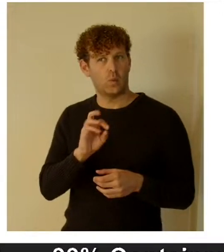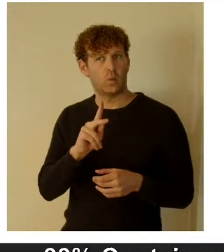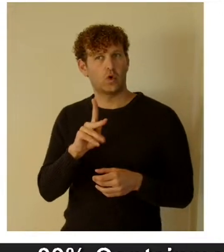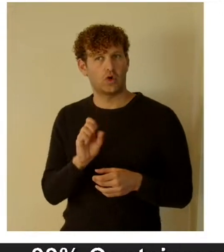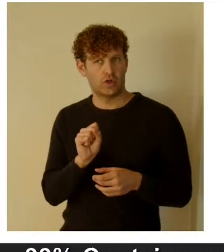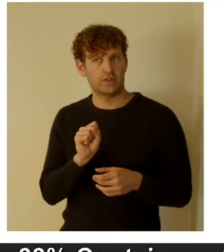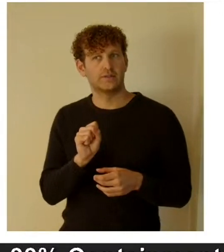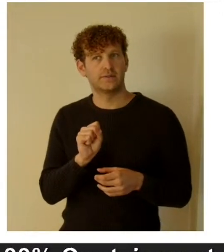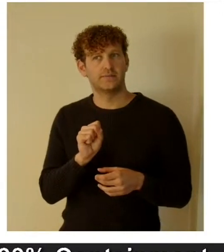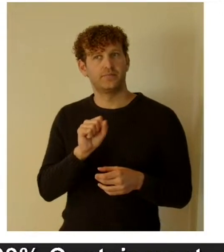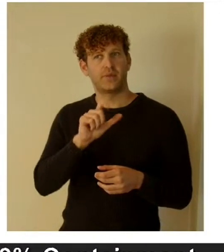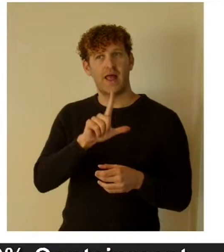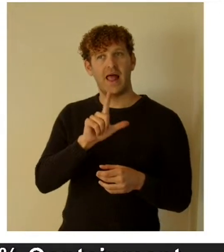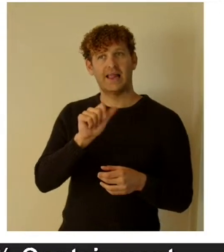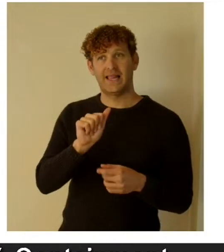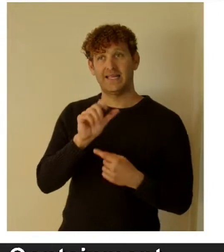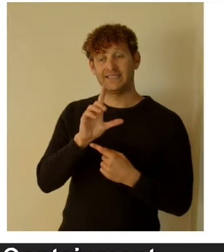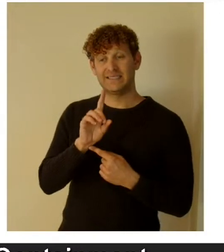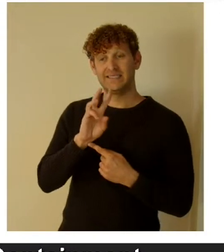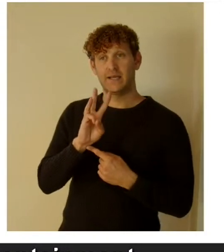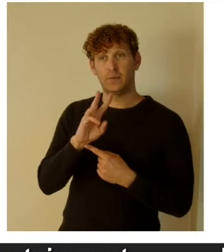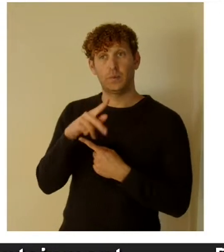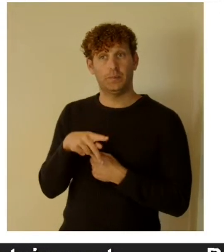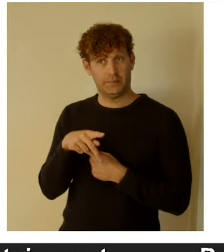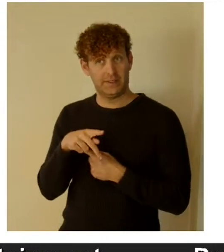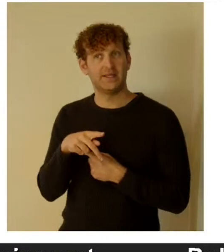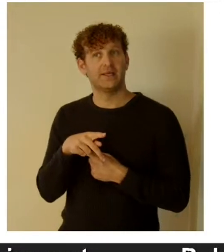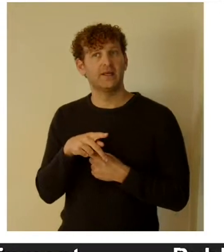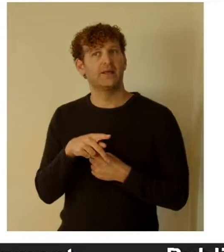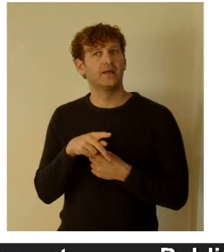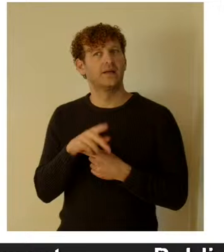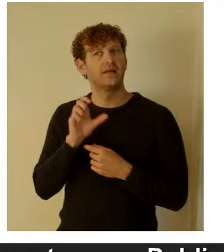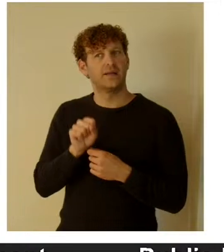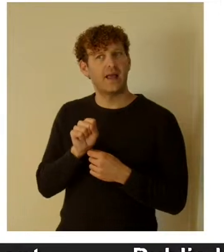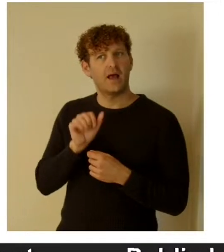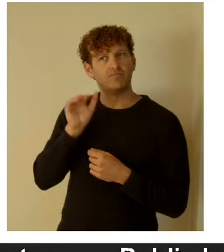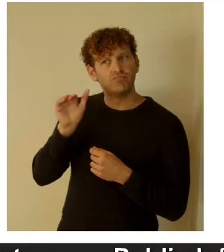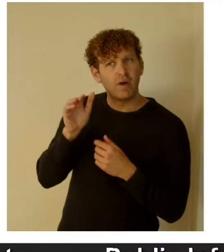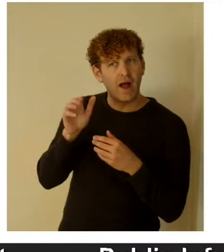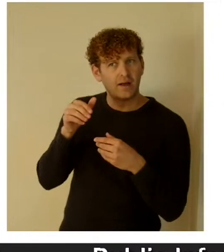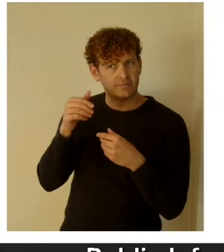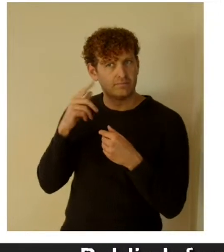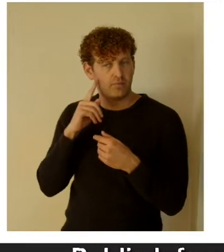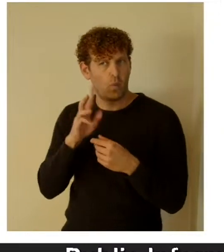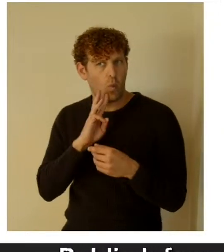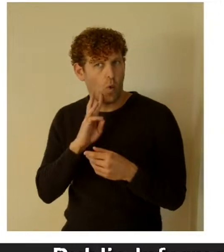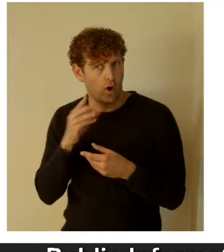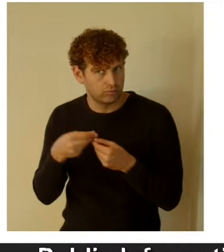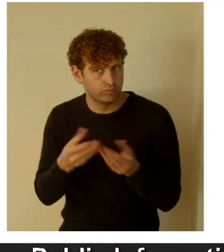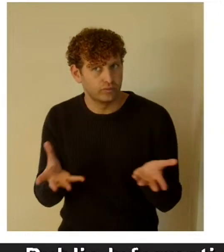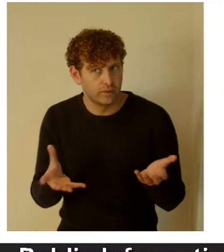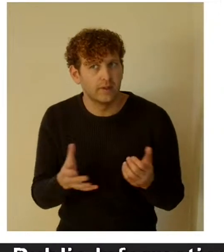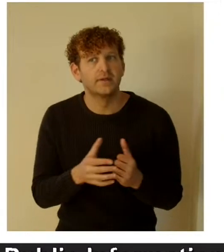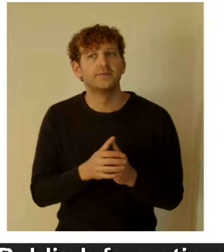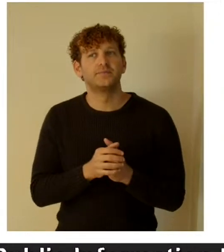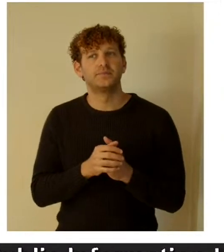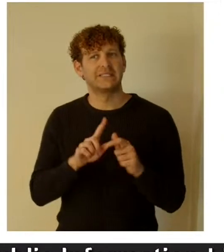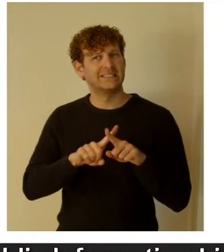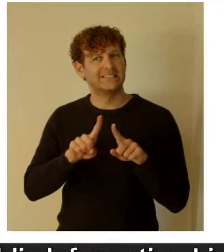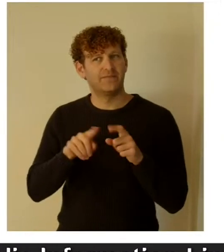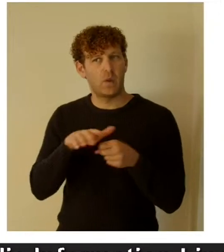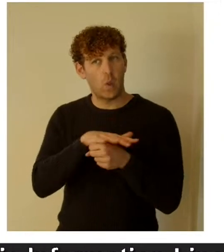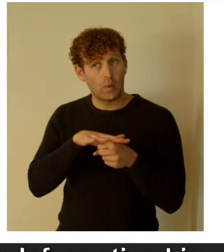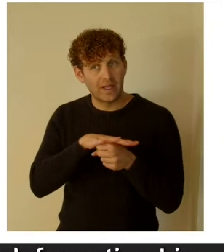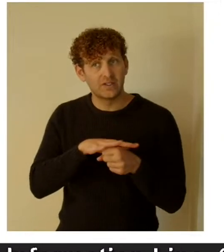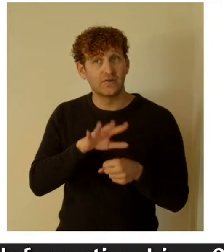you. You can get water at Altadena and Pasadena joint effort. Look at the following location: 450 Lake